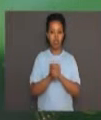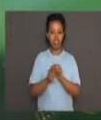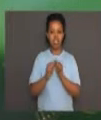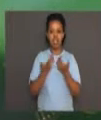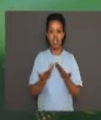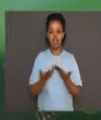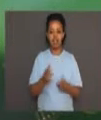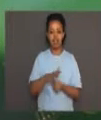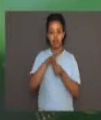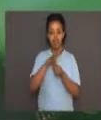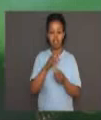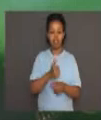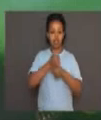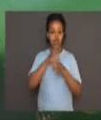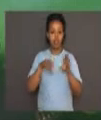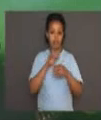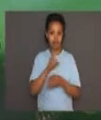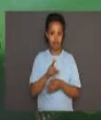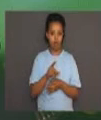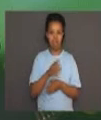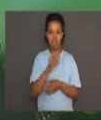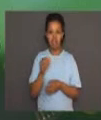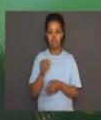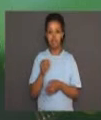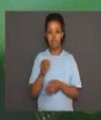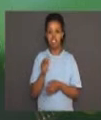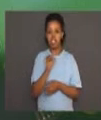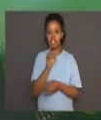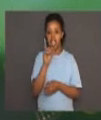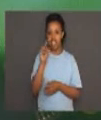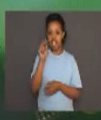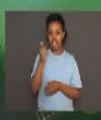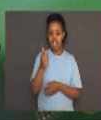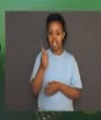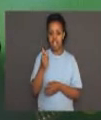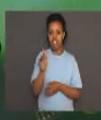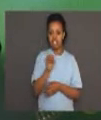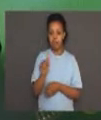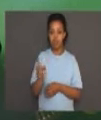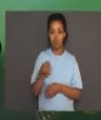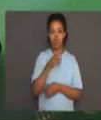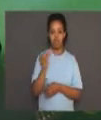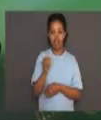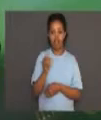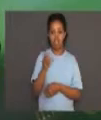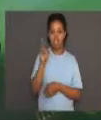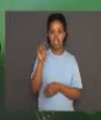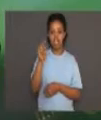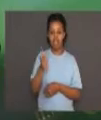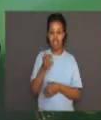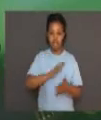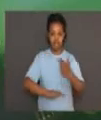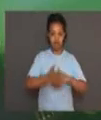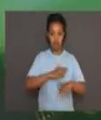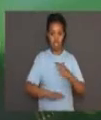did this by showing similarities in DNA and DNA reproduction